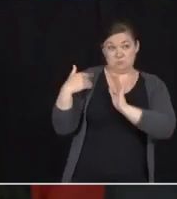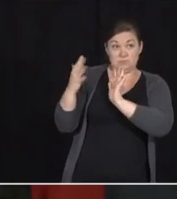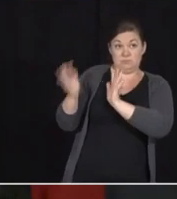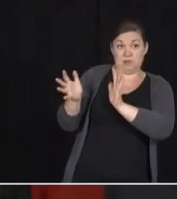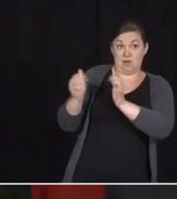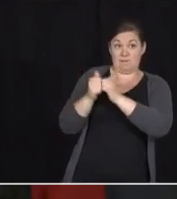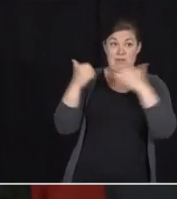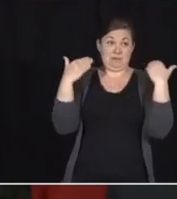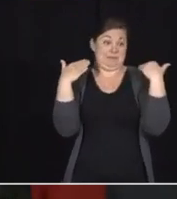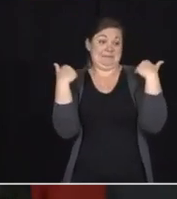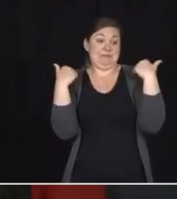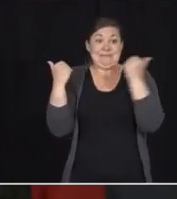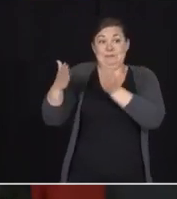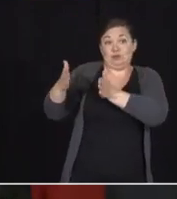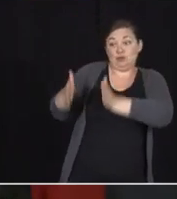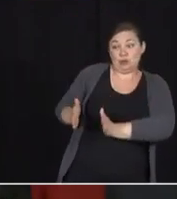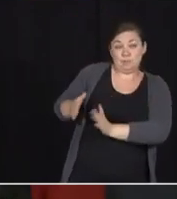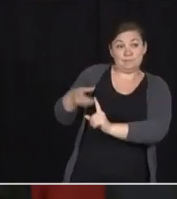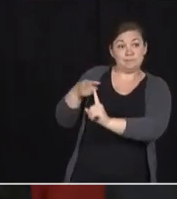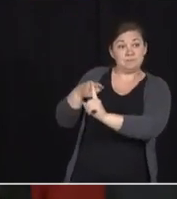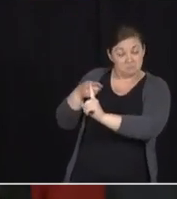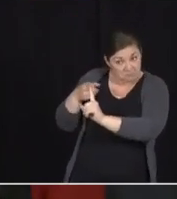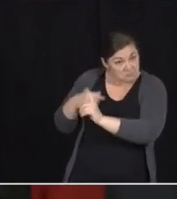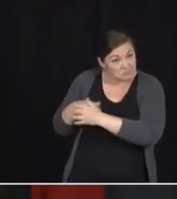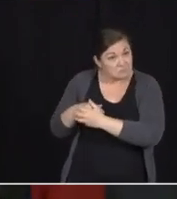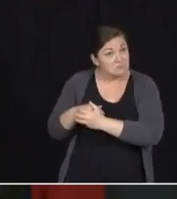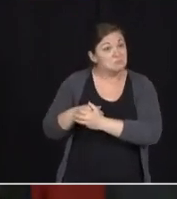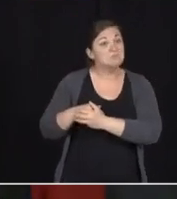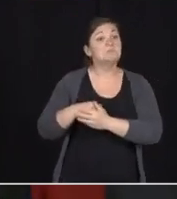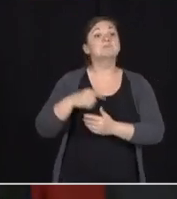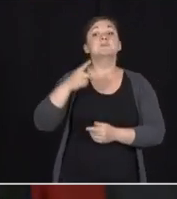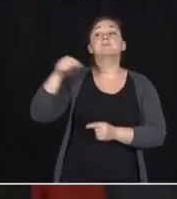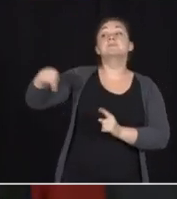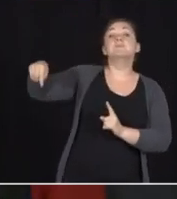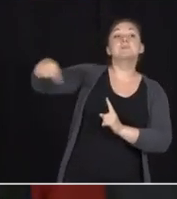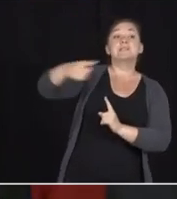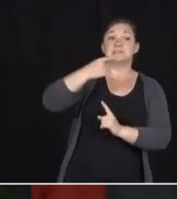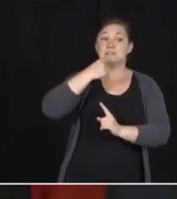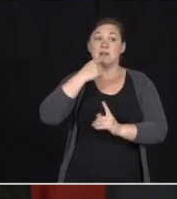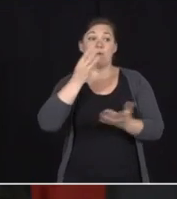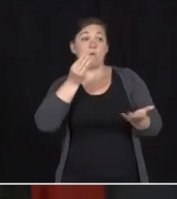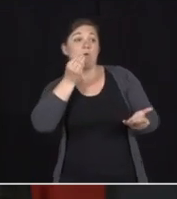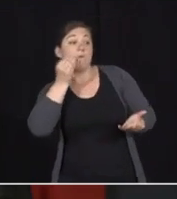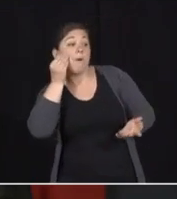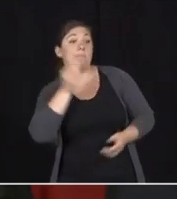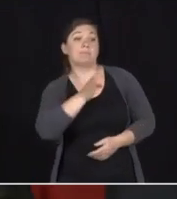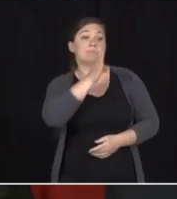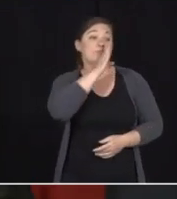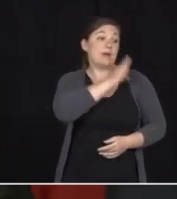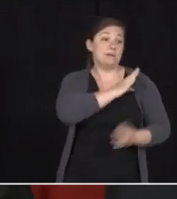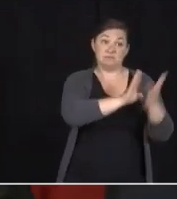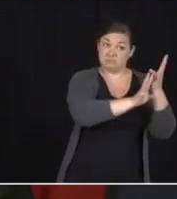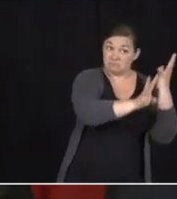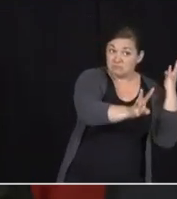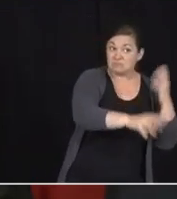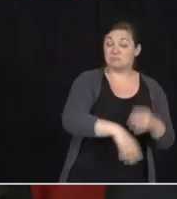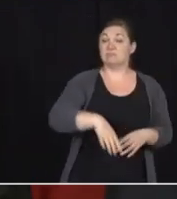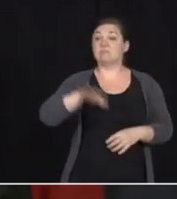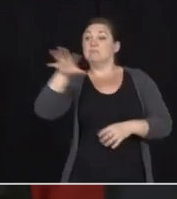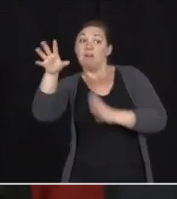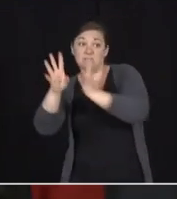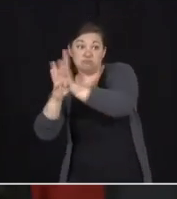me when he went by Brampton, there was a lineup. So that just makes my day. It really does. So thank you,